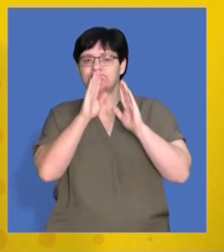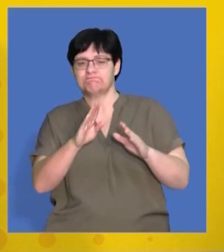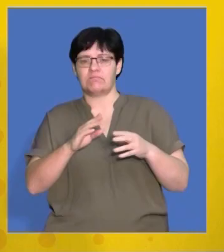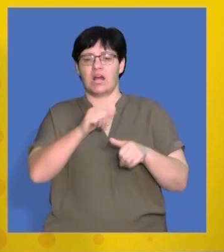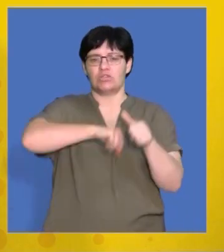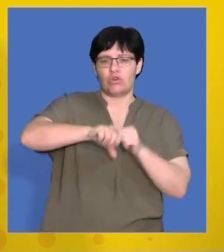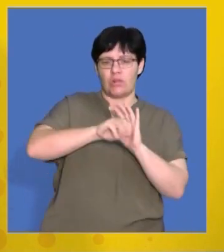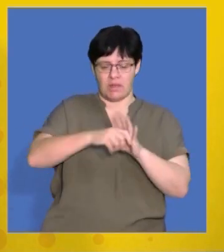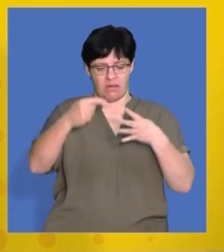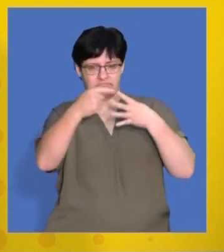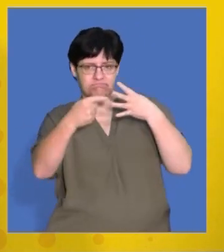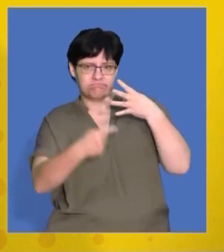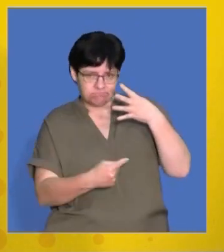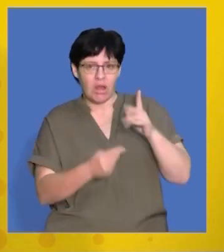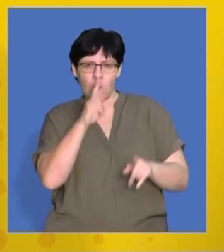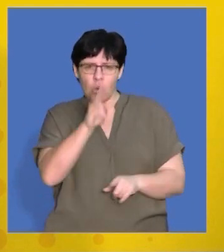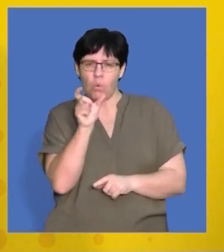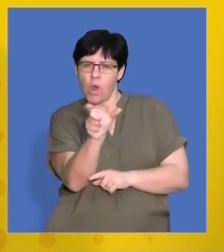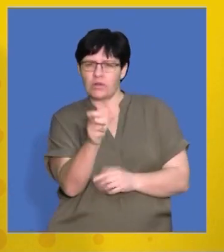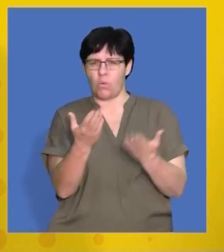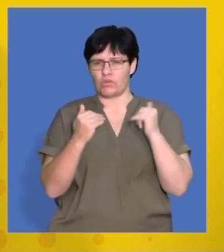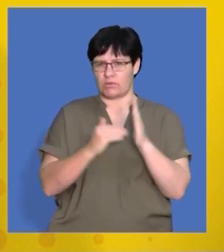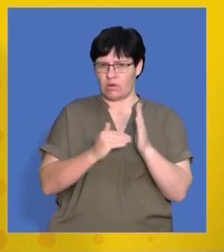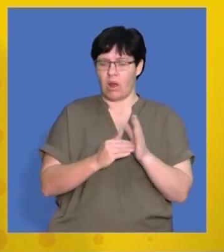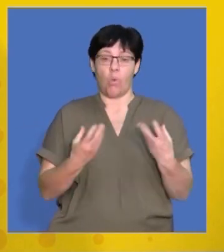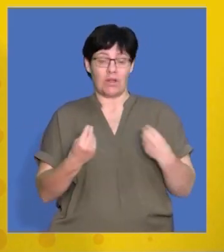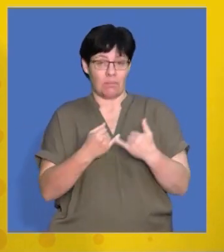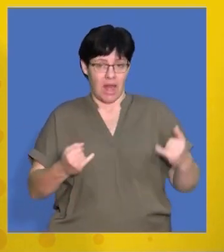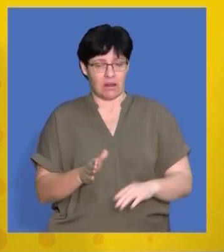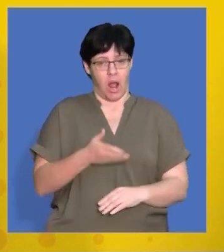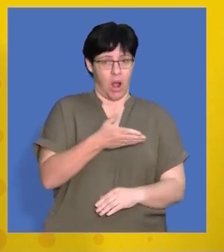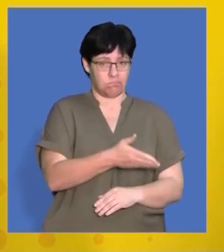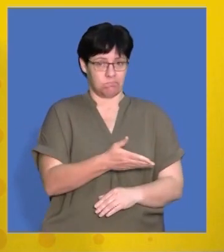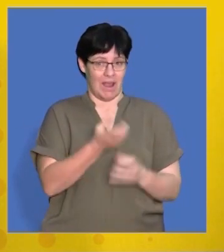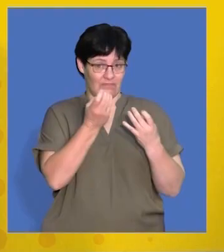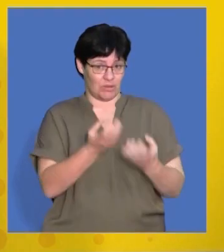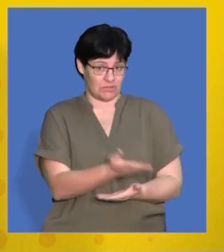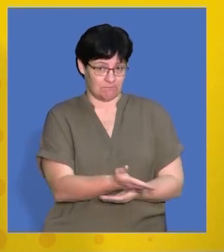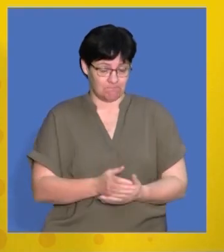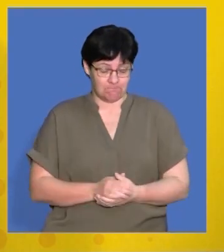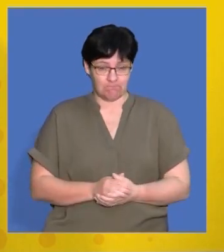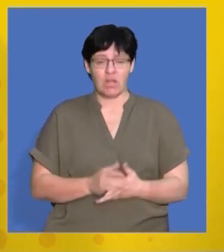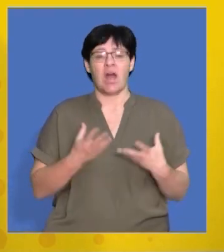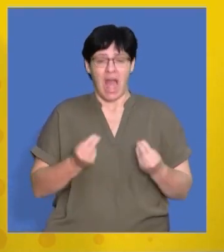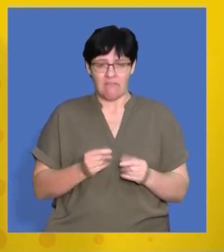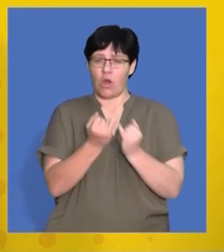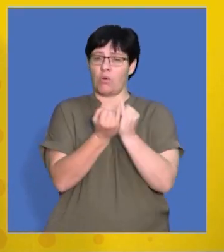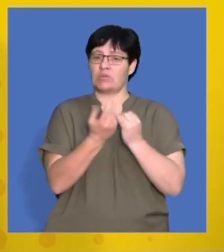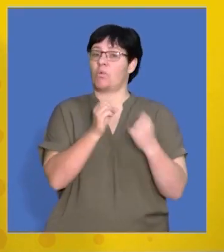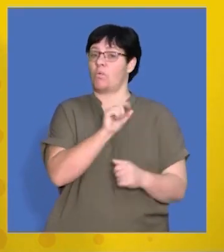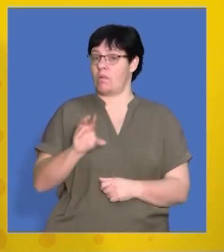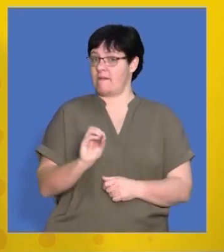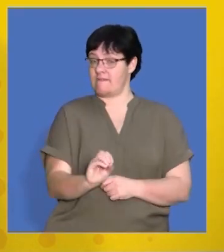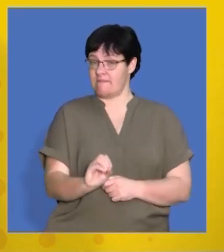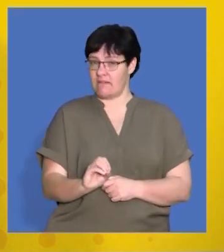for Matrix, as well as our WhatsApp line, and all the details are on the screen. Don't forget guys, we've got a cool competition going